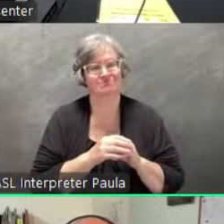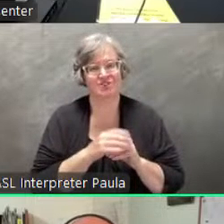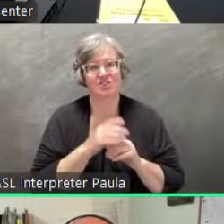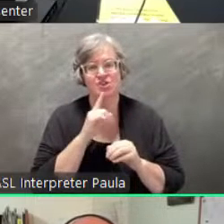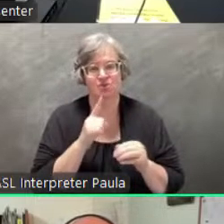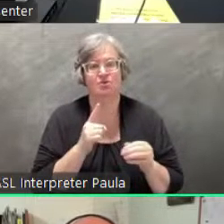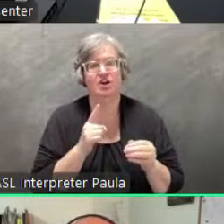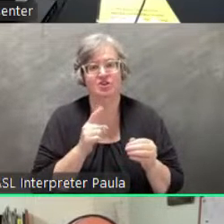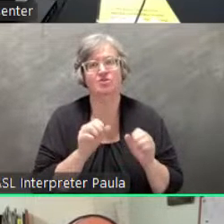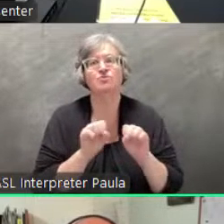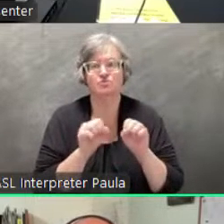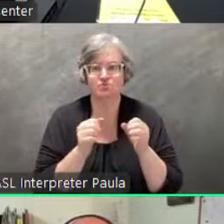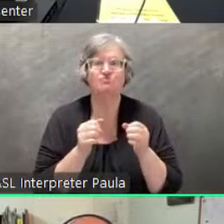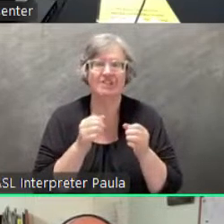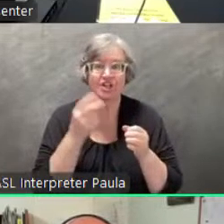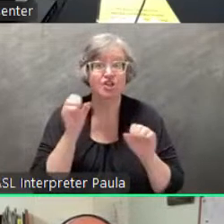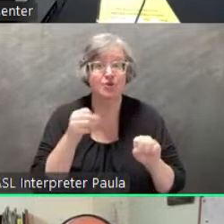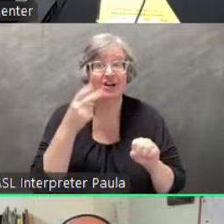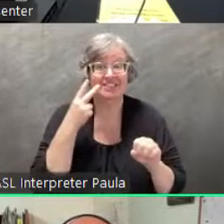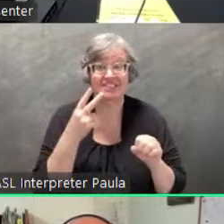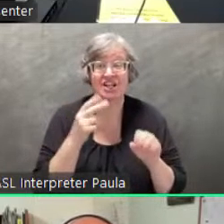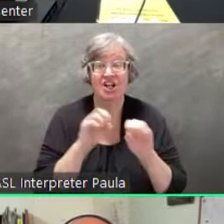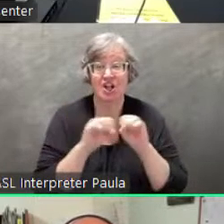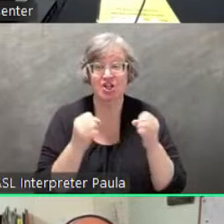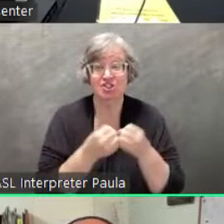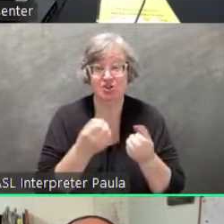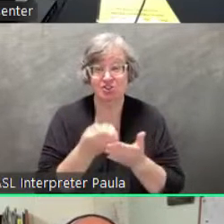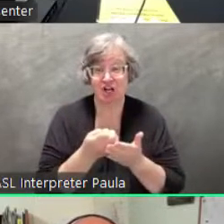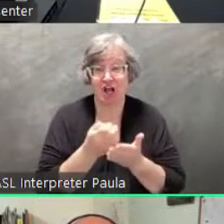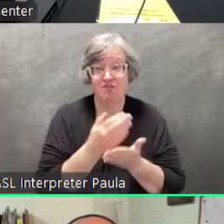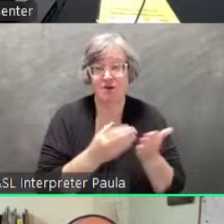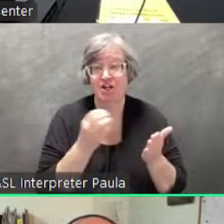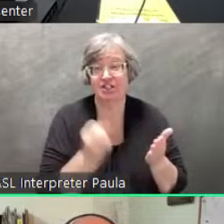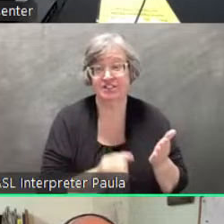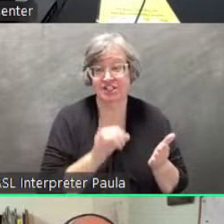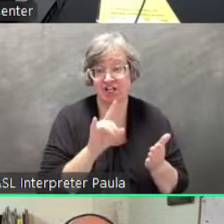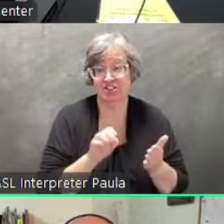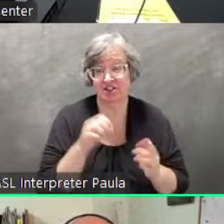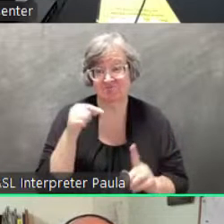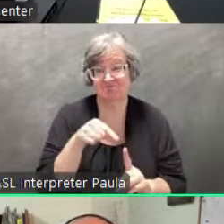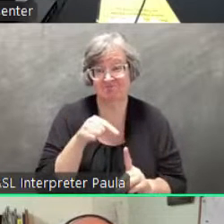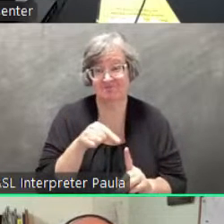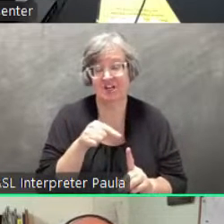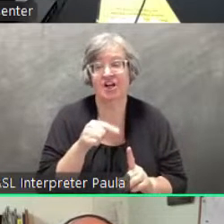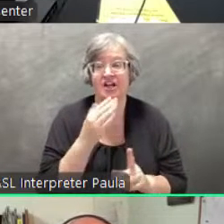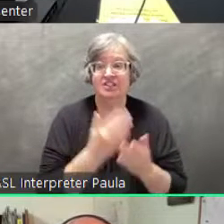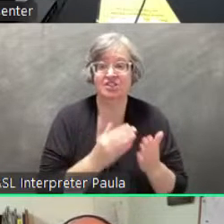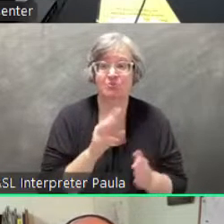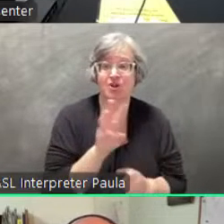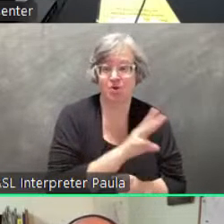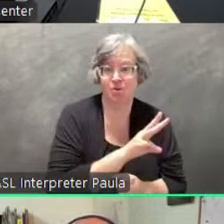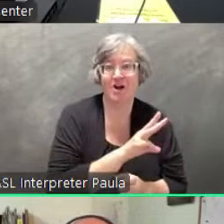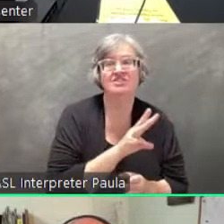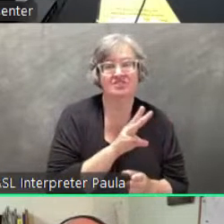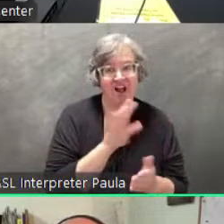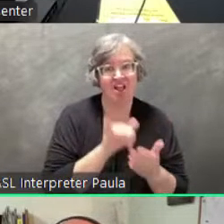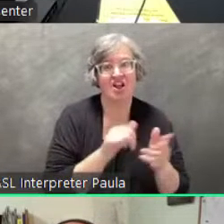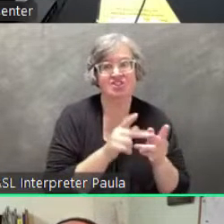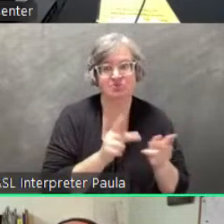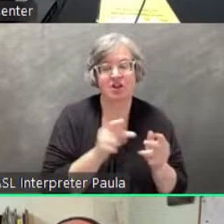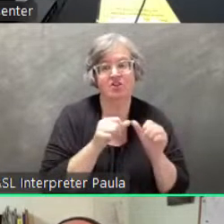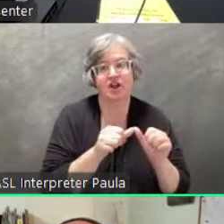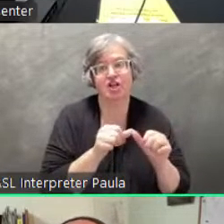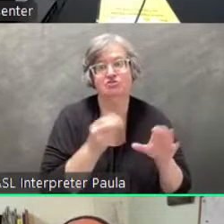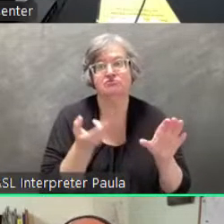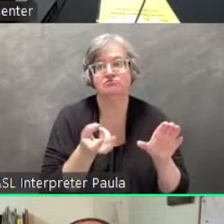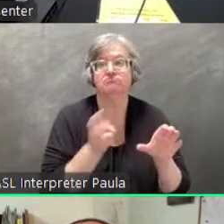with the socioeconomics of the city here, with the south side in particular and parts of the west side being the places that continue